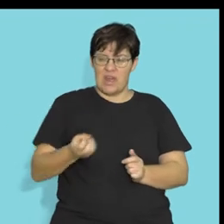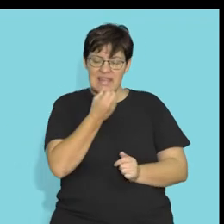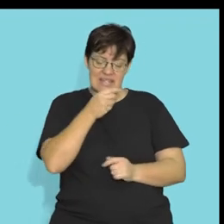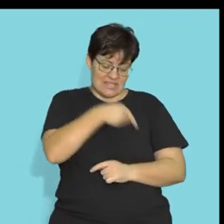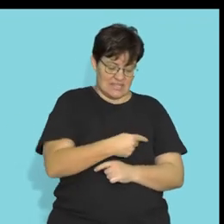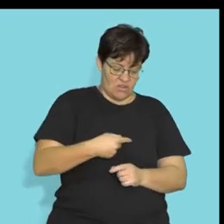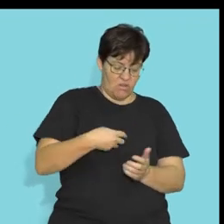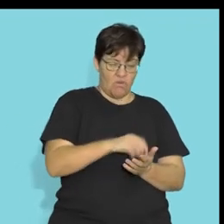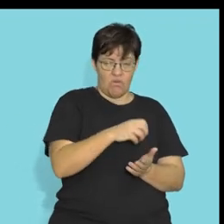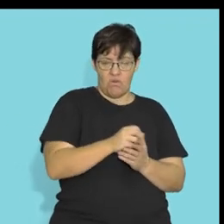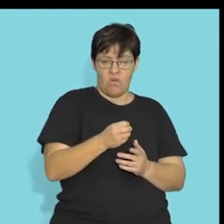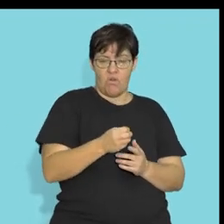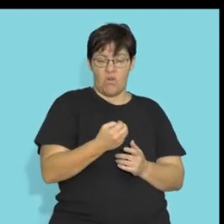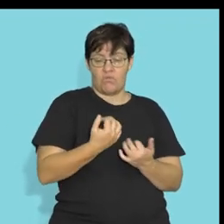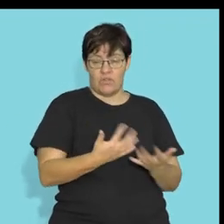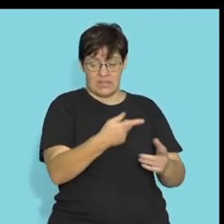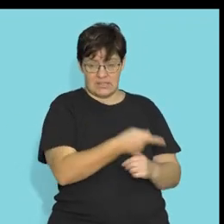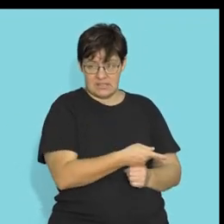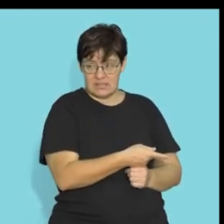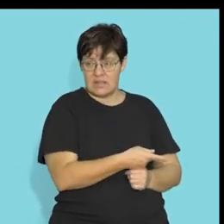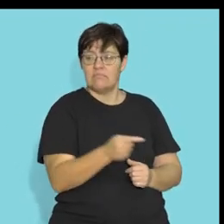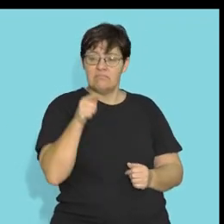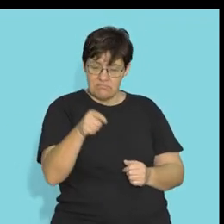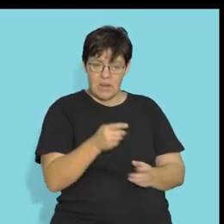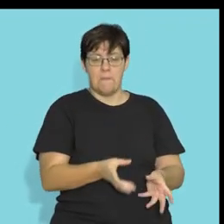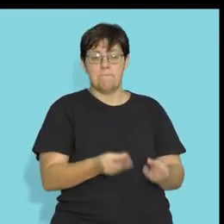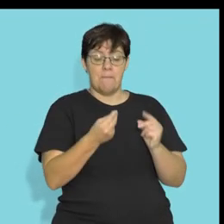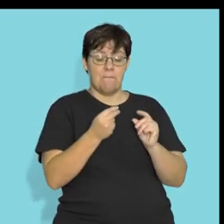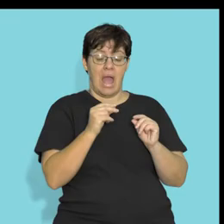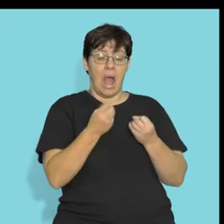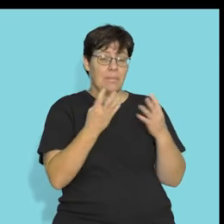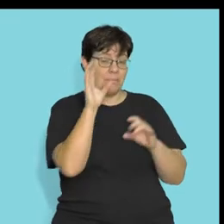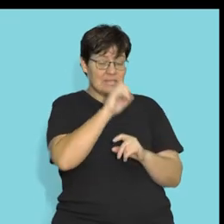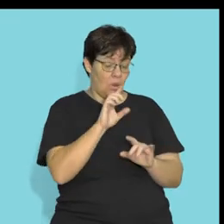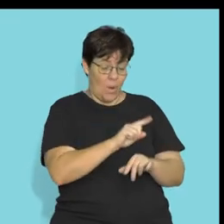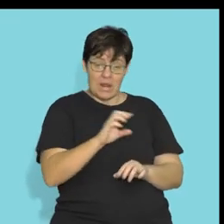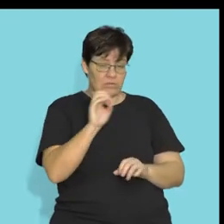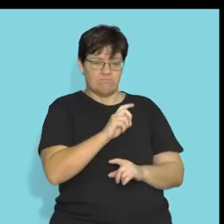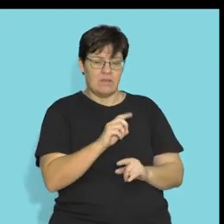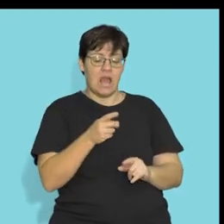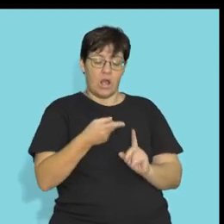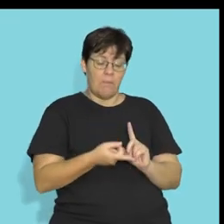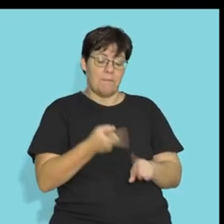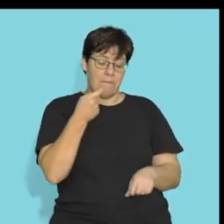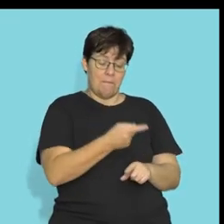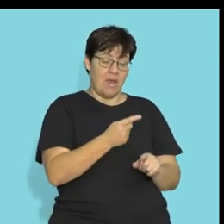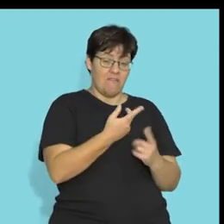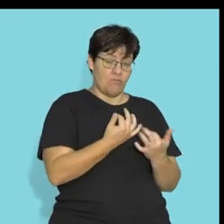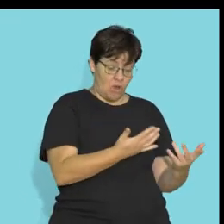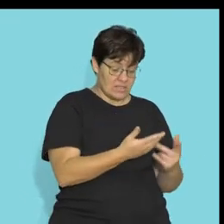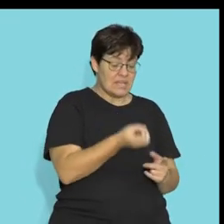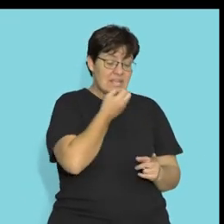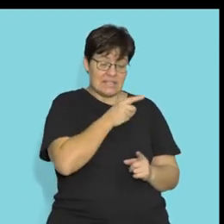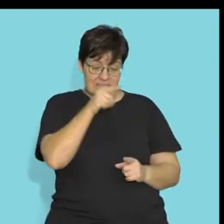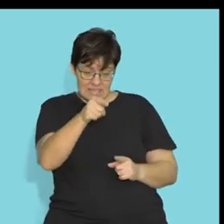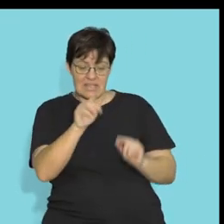is consumed by the producers, in this case, your autotrophs being grass, and only 10% of that being available to